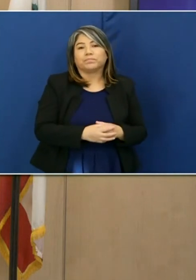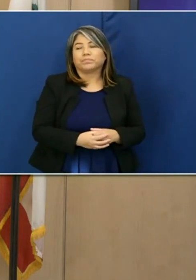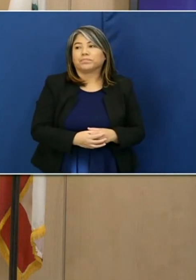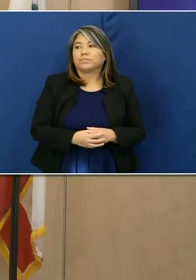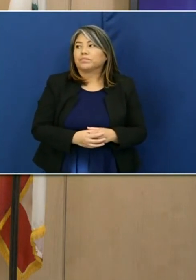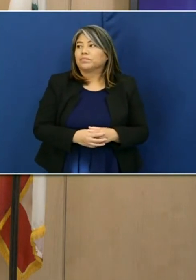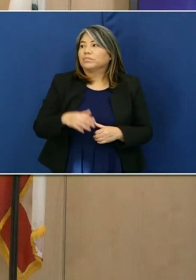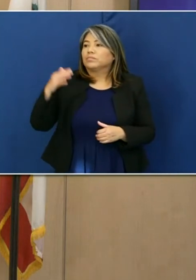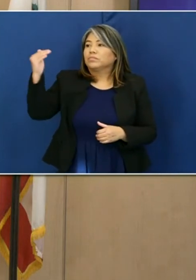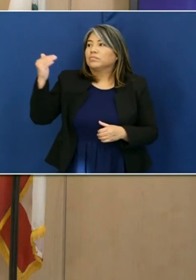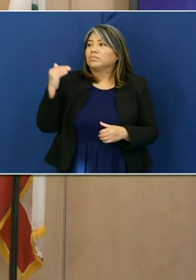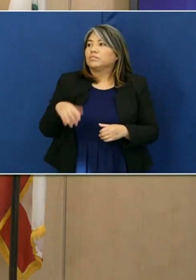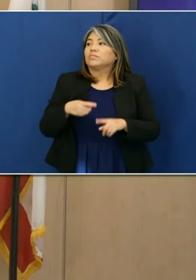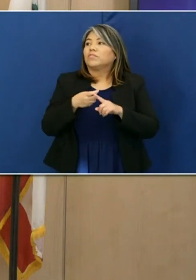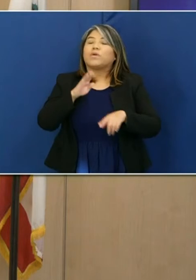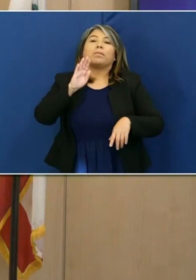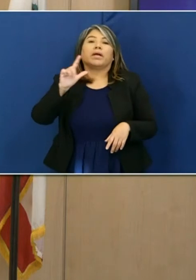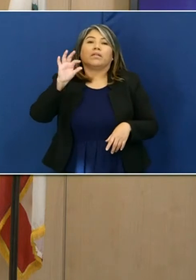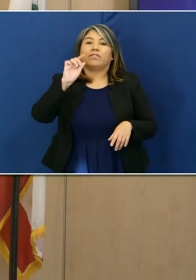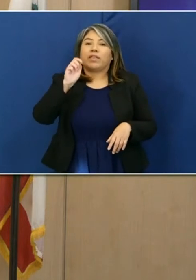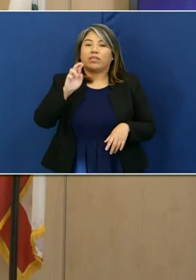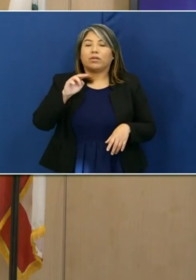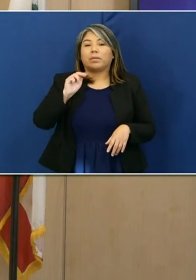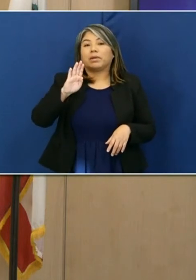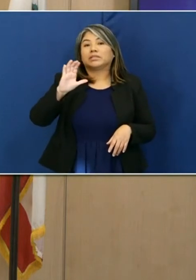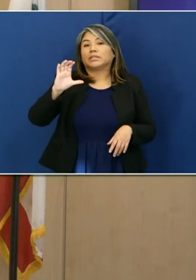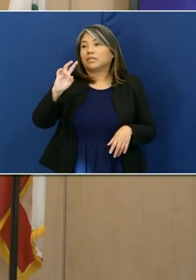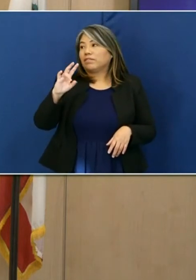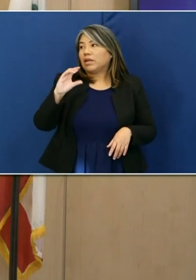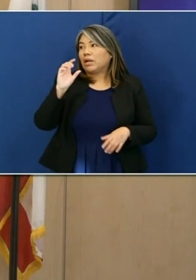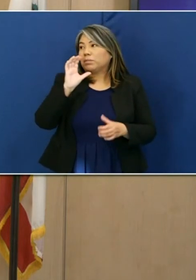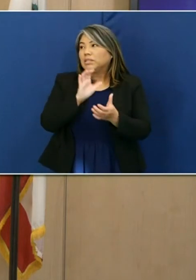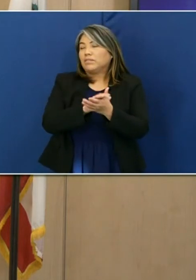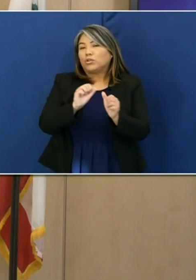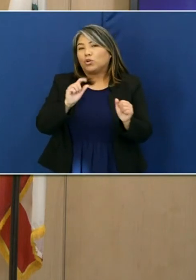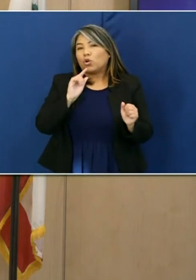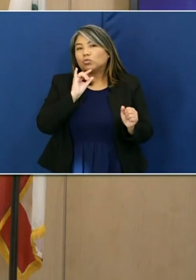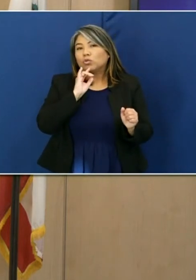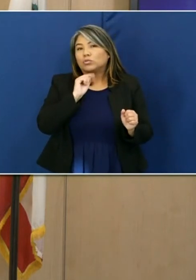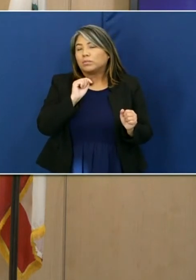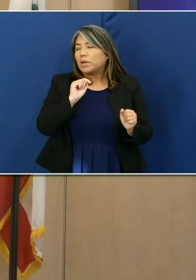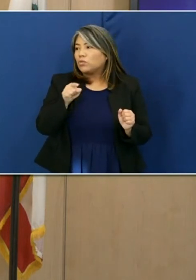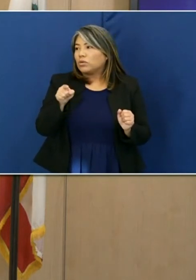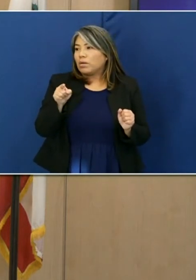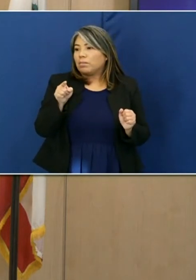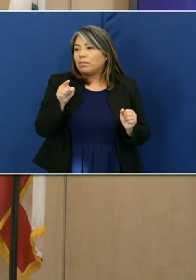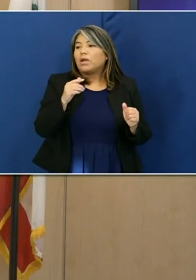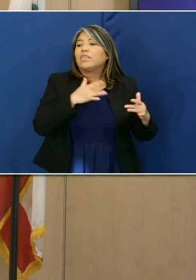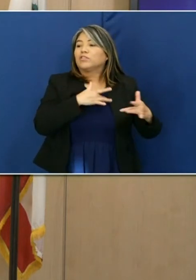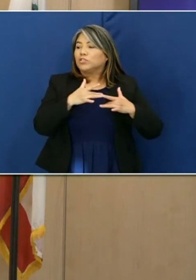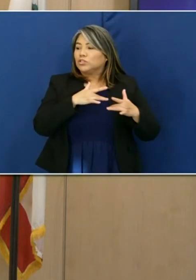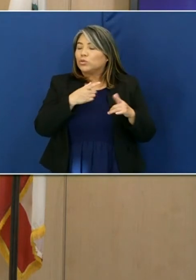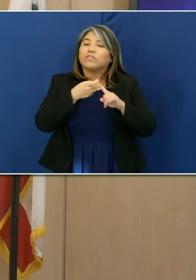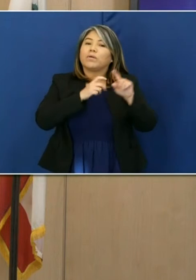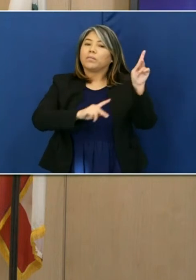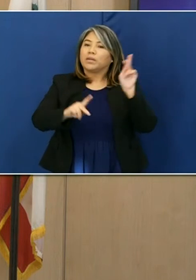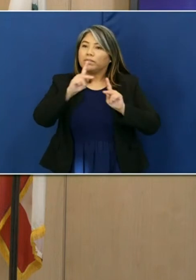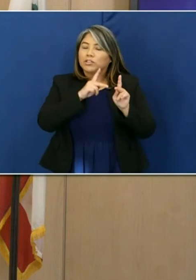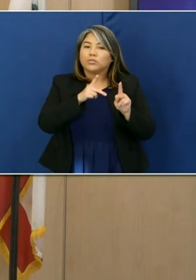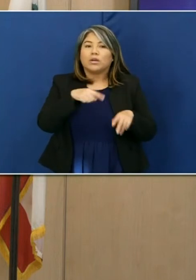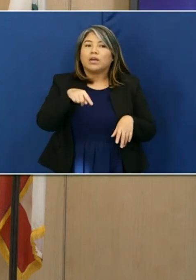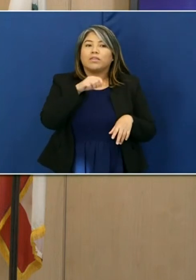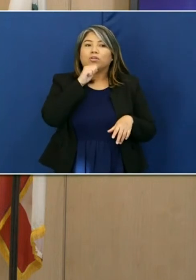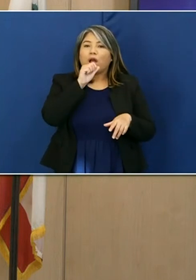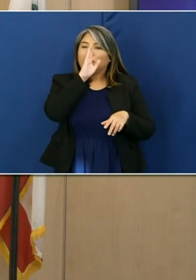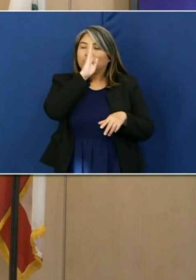And the next question is from Bill Feather with NBC7, and I believe you can also address this. There's concern from individuals who are not